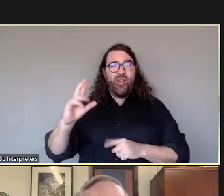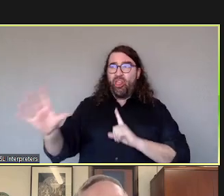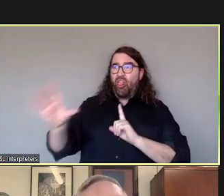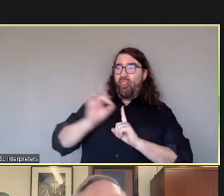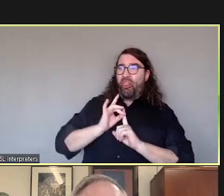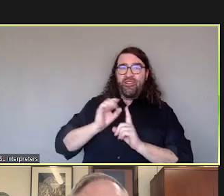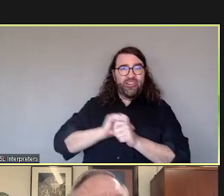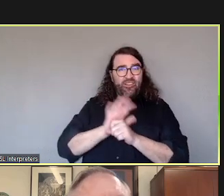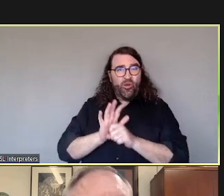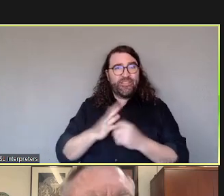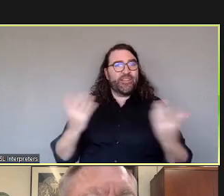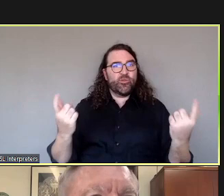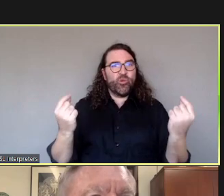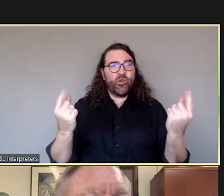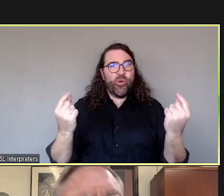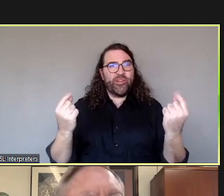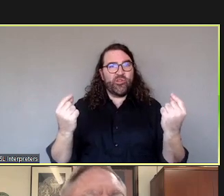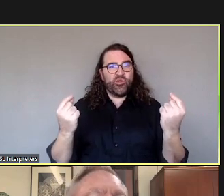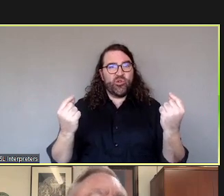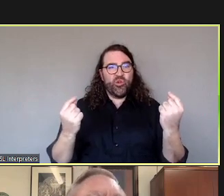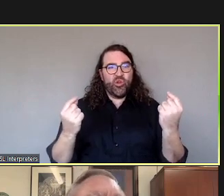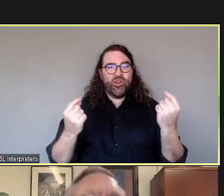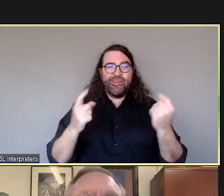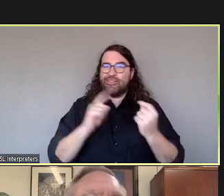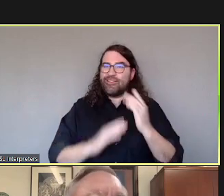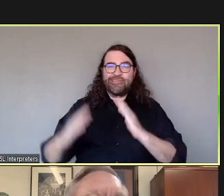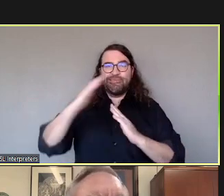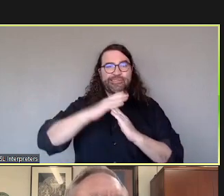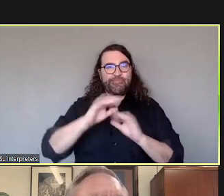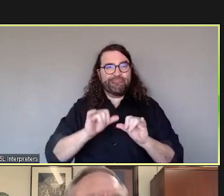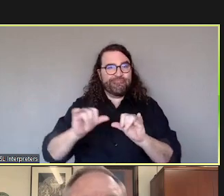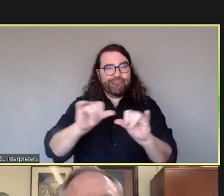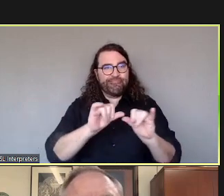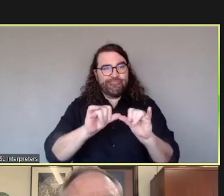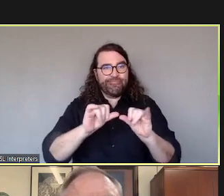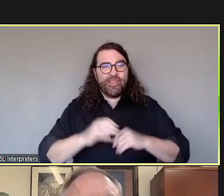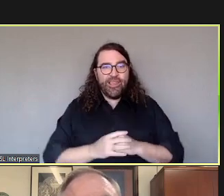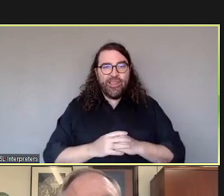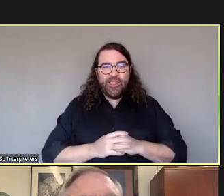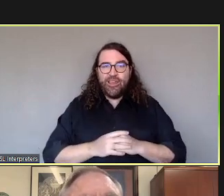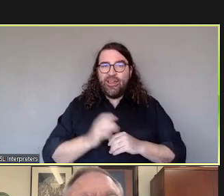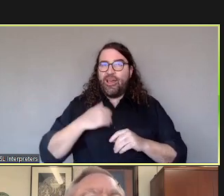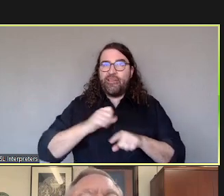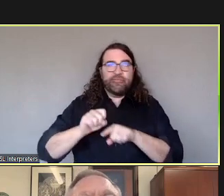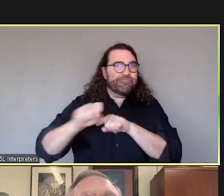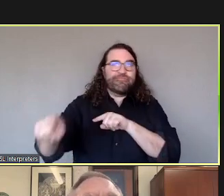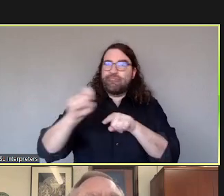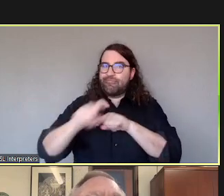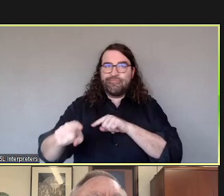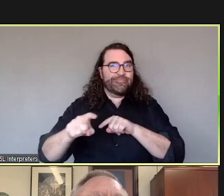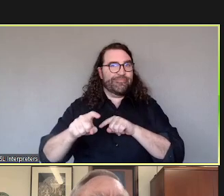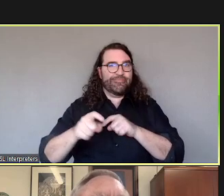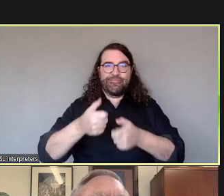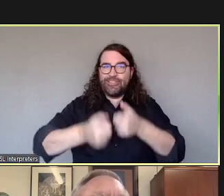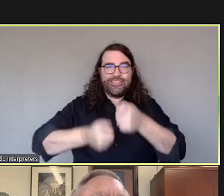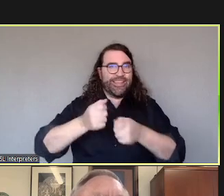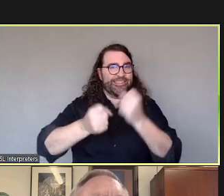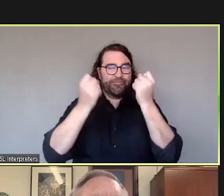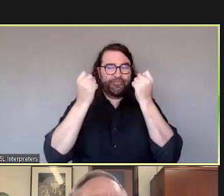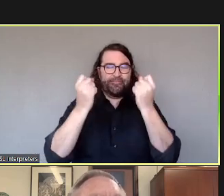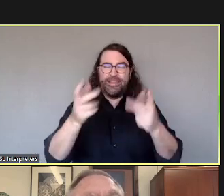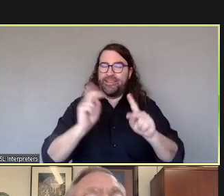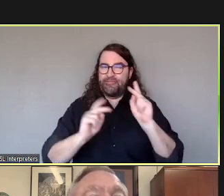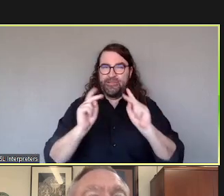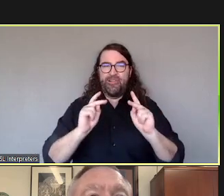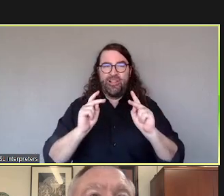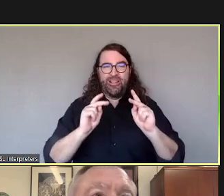to do? This is the gold standard now. I've probably texted this link to 40 people in the past month.